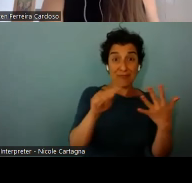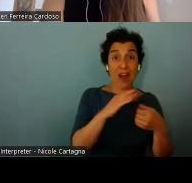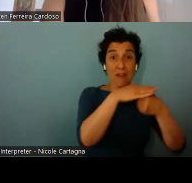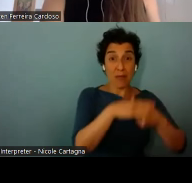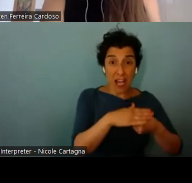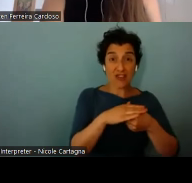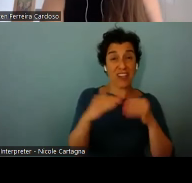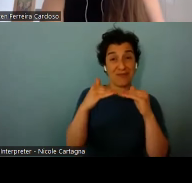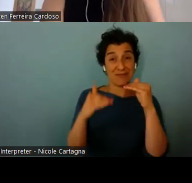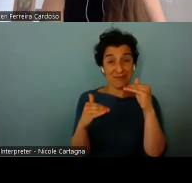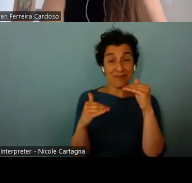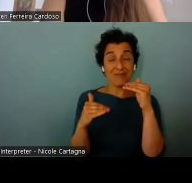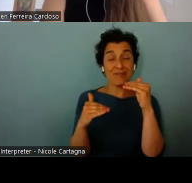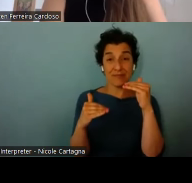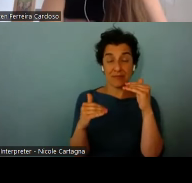the